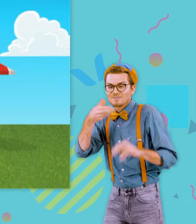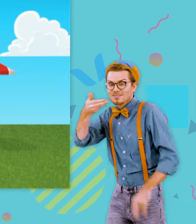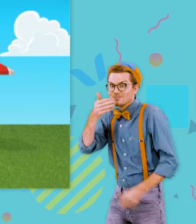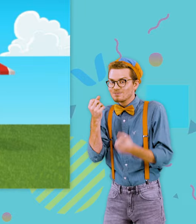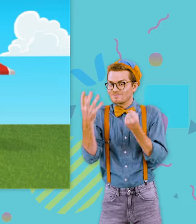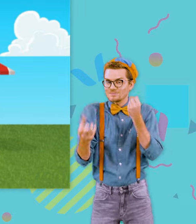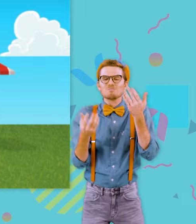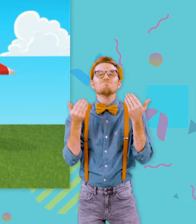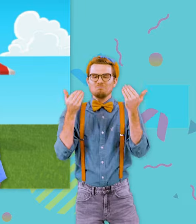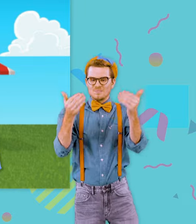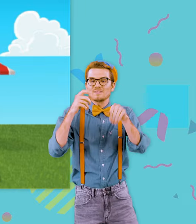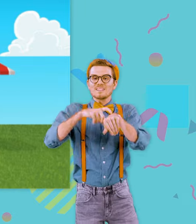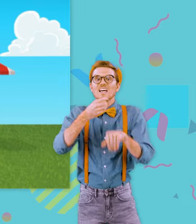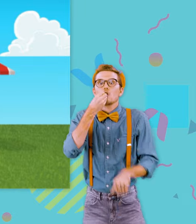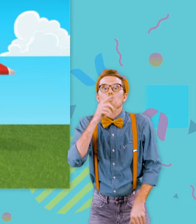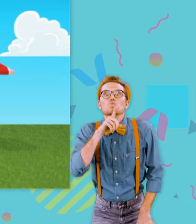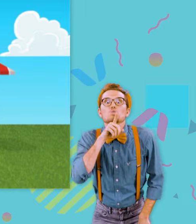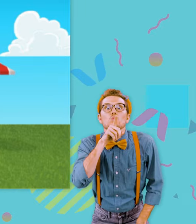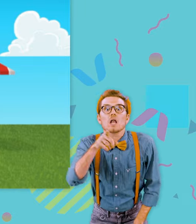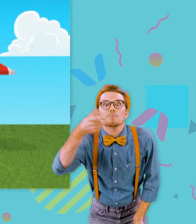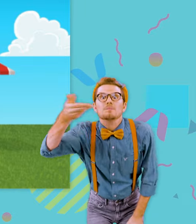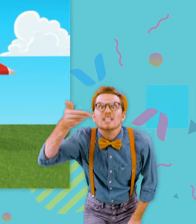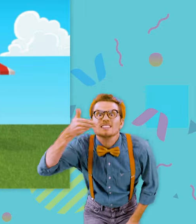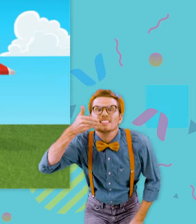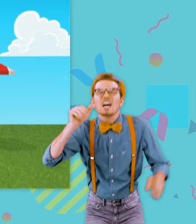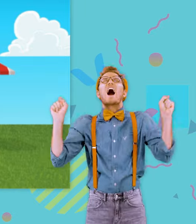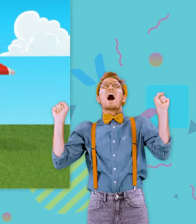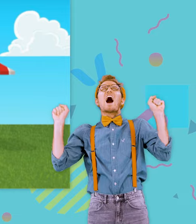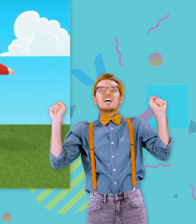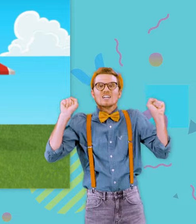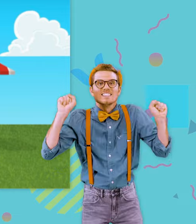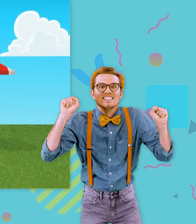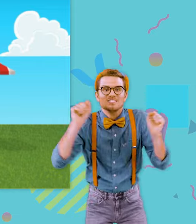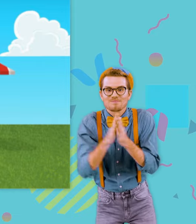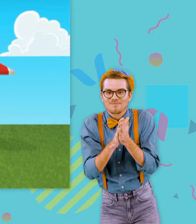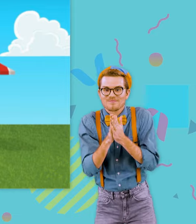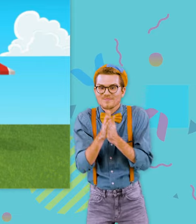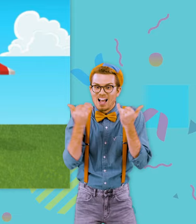pizza song. Okay, now it's time to eat the pizza.